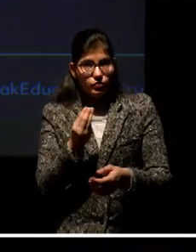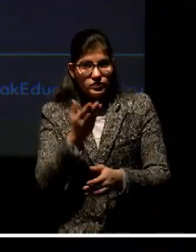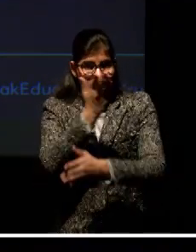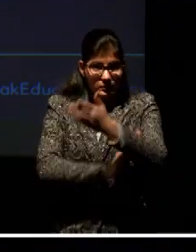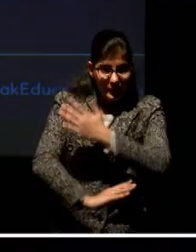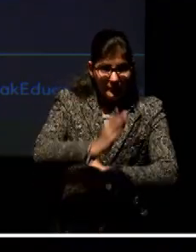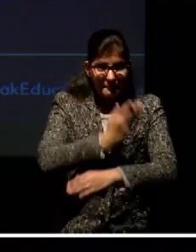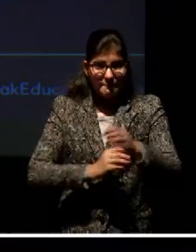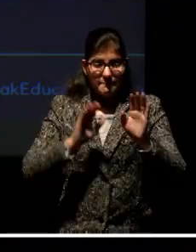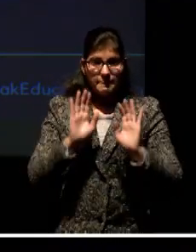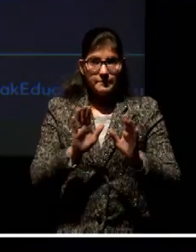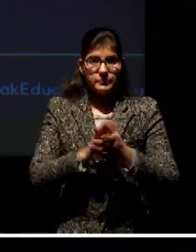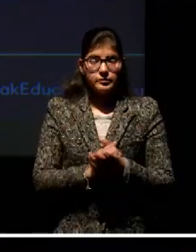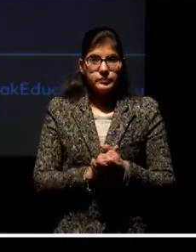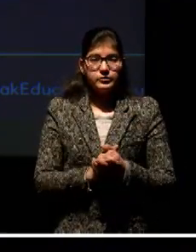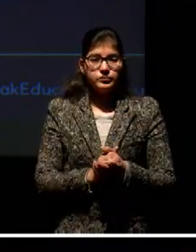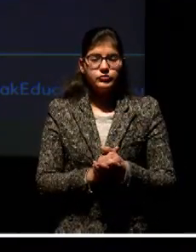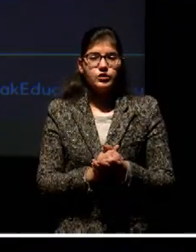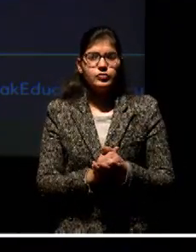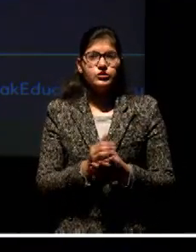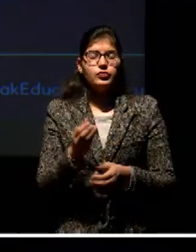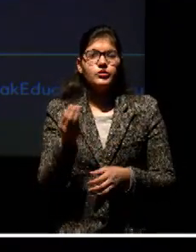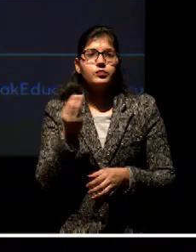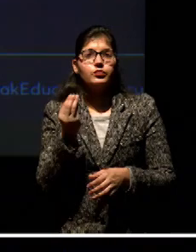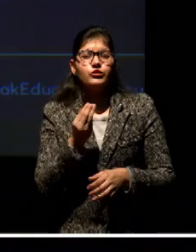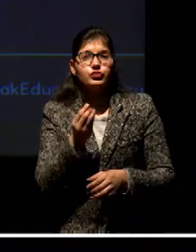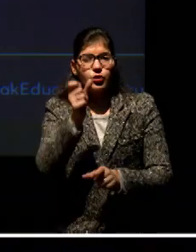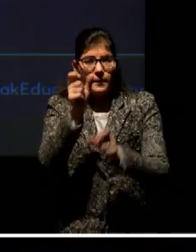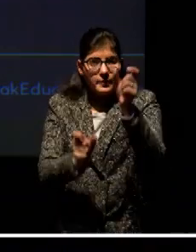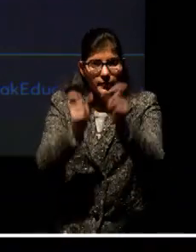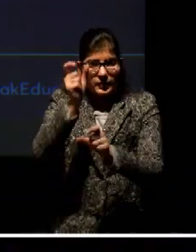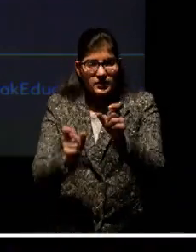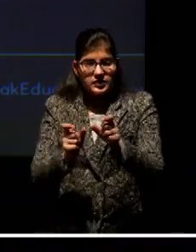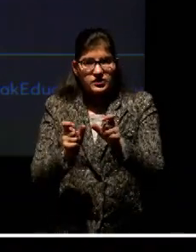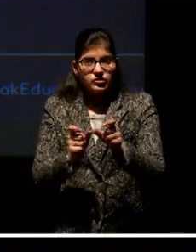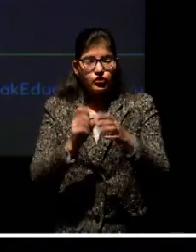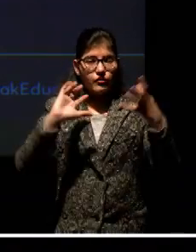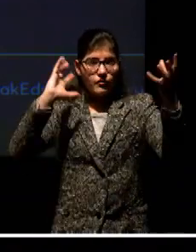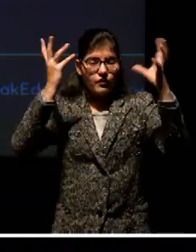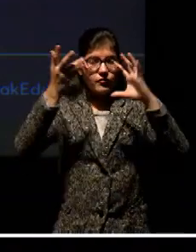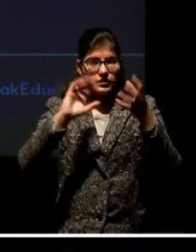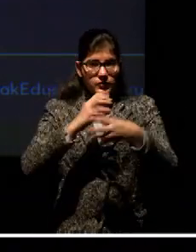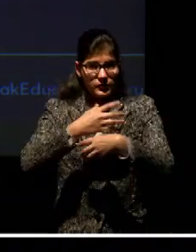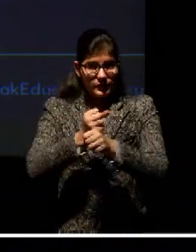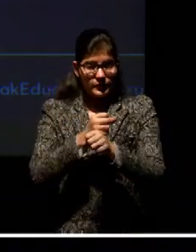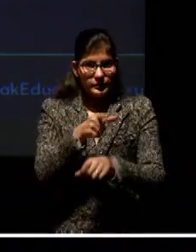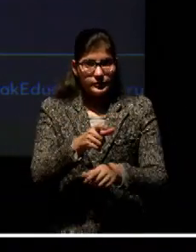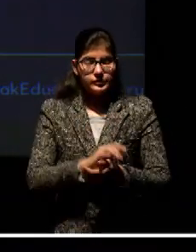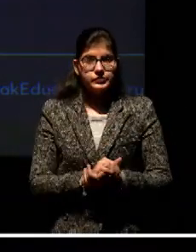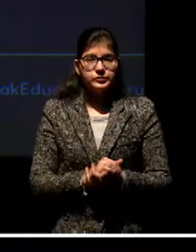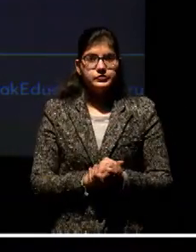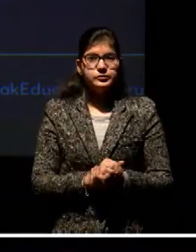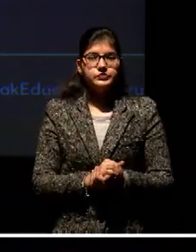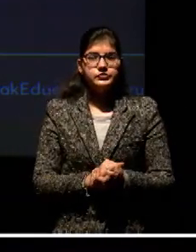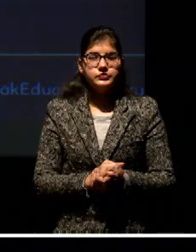be strengths. And I think creating platforms for impact investment, checking out whether there is that entrepreneurial